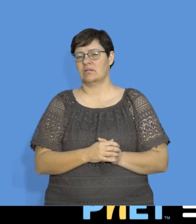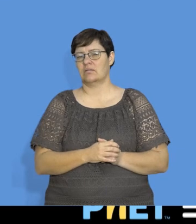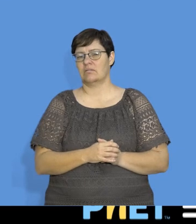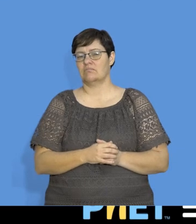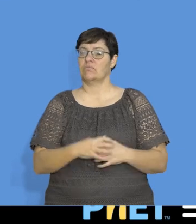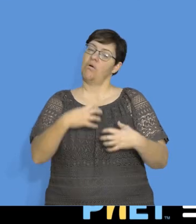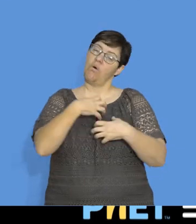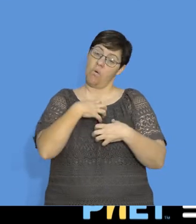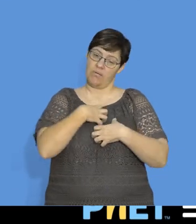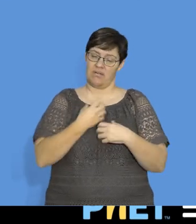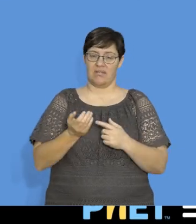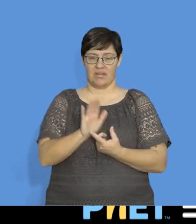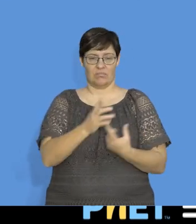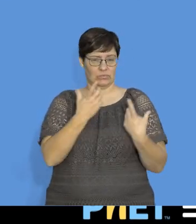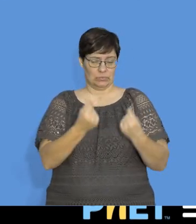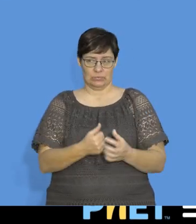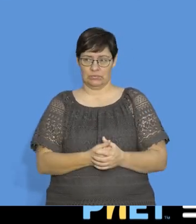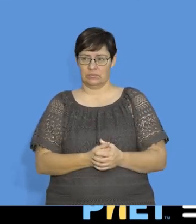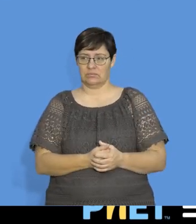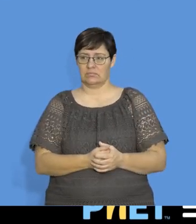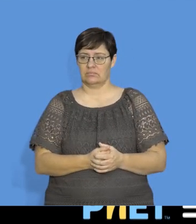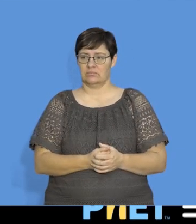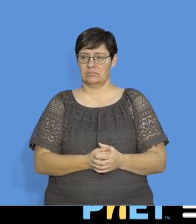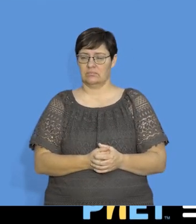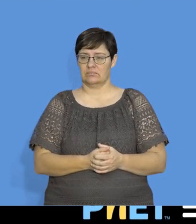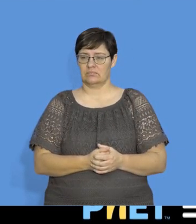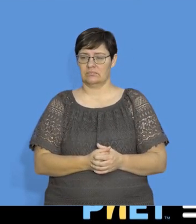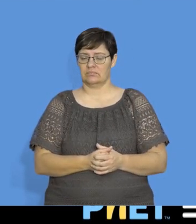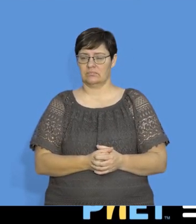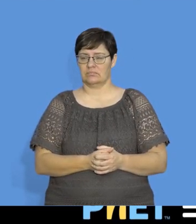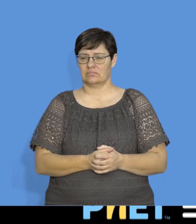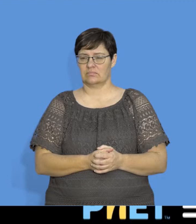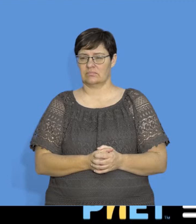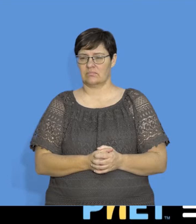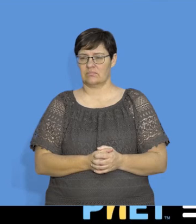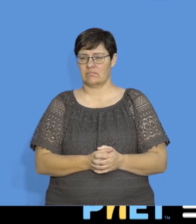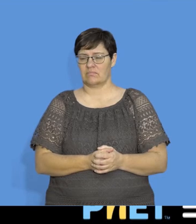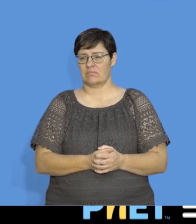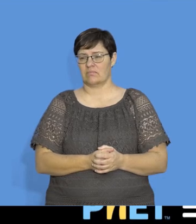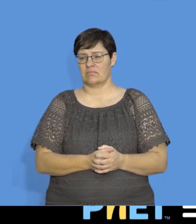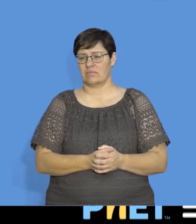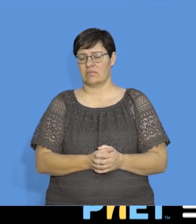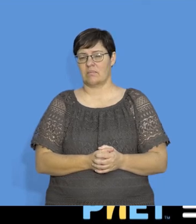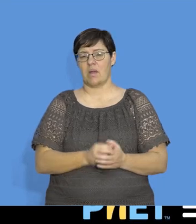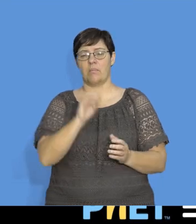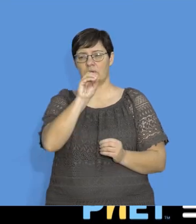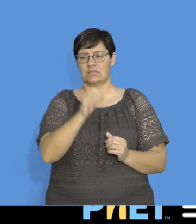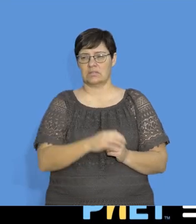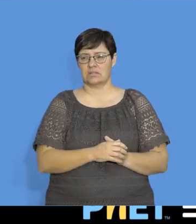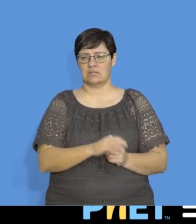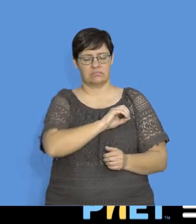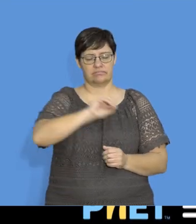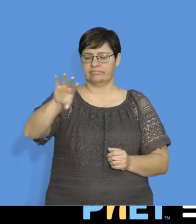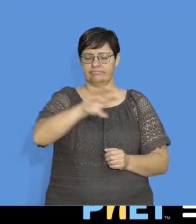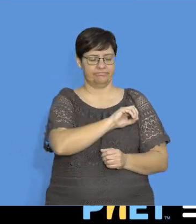our own simulation, which we're going to do. So let's look at that. Here, what I want to do, I'm going to take points, put